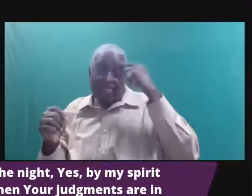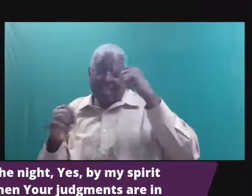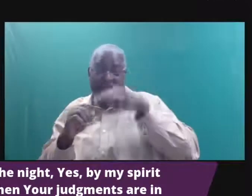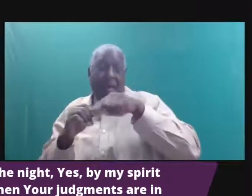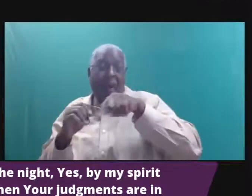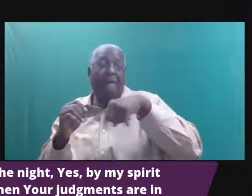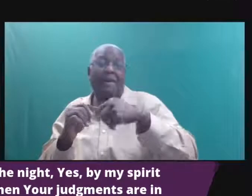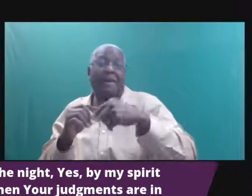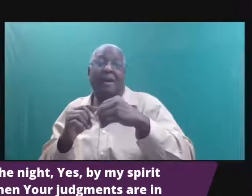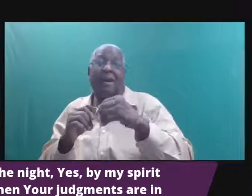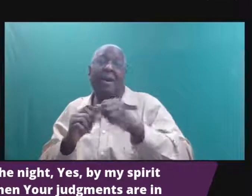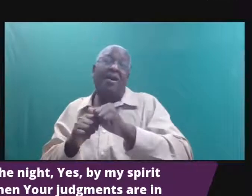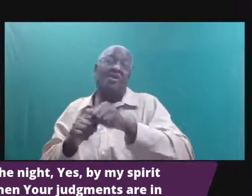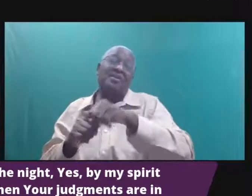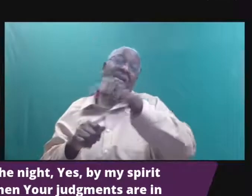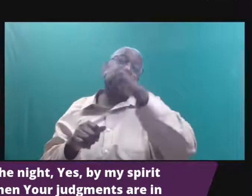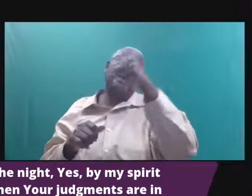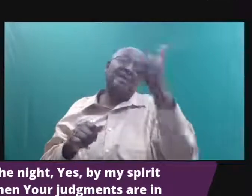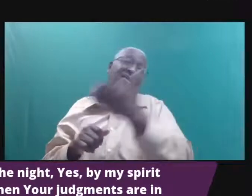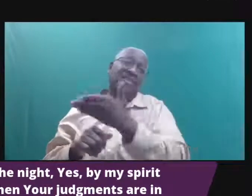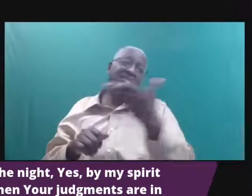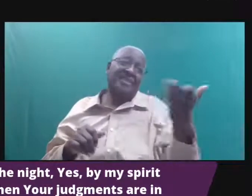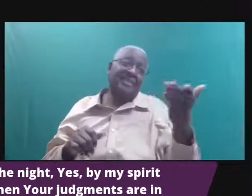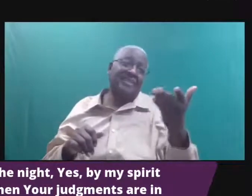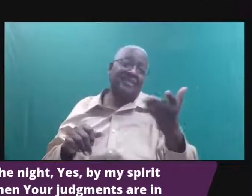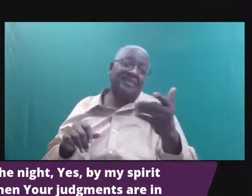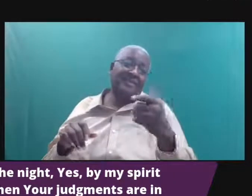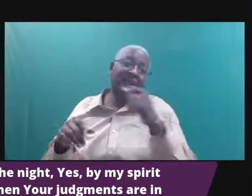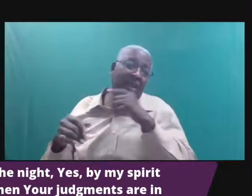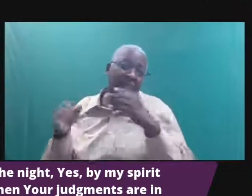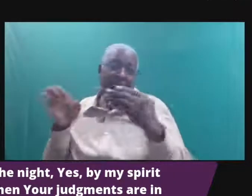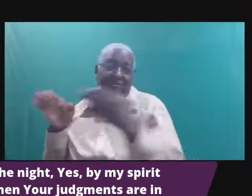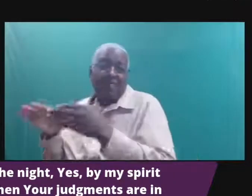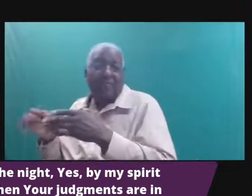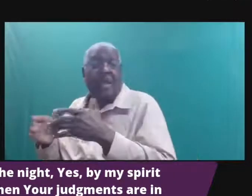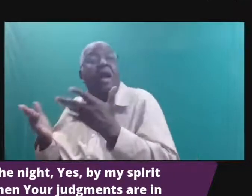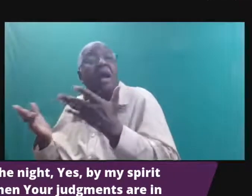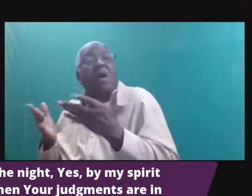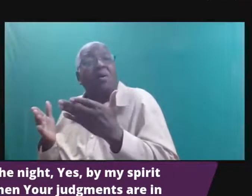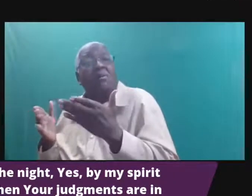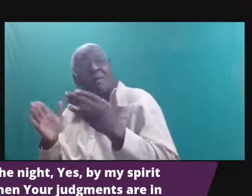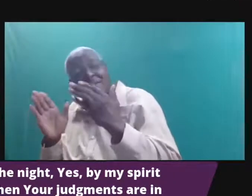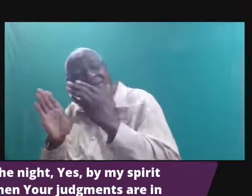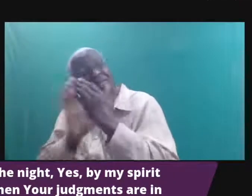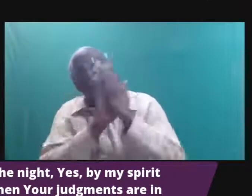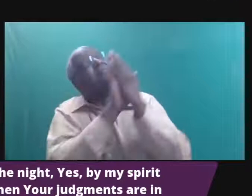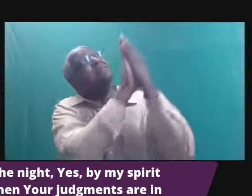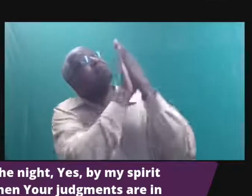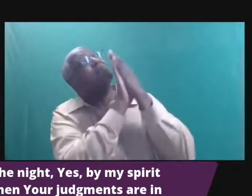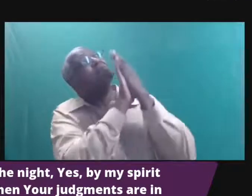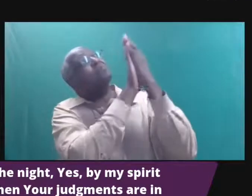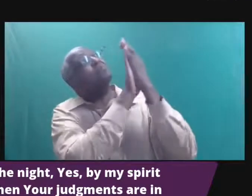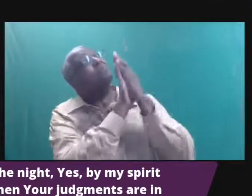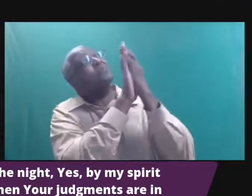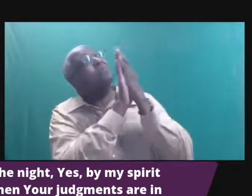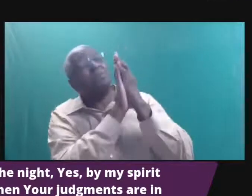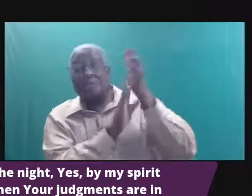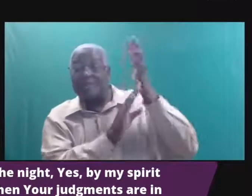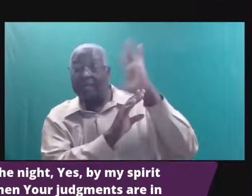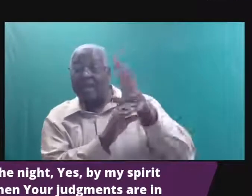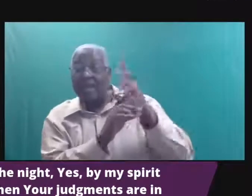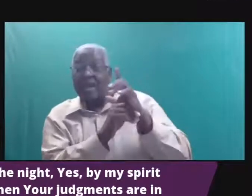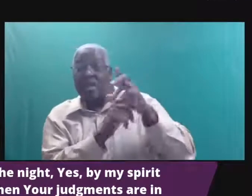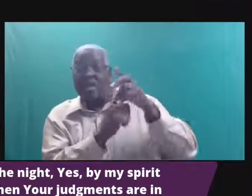foolishness I used to be focused on. I just want to be in your presence. I just want to be around you, and I want to